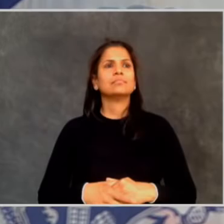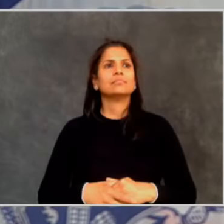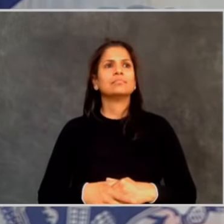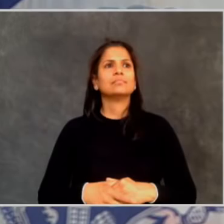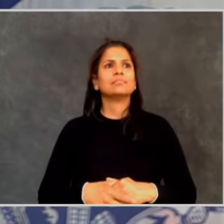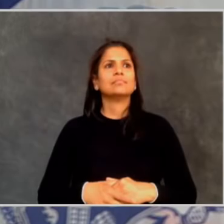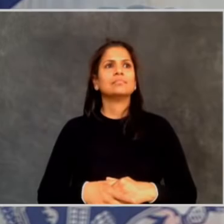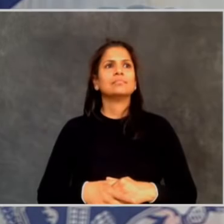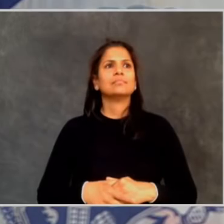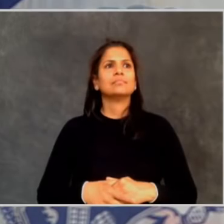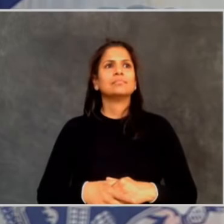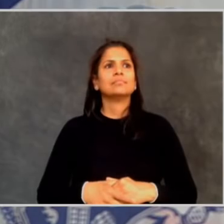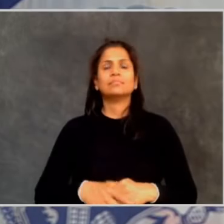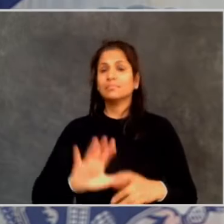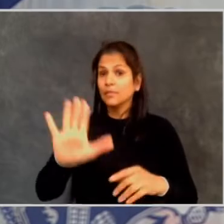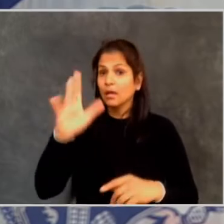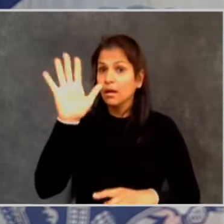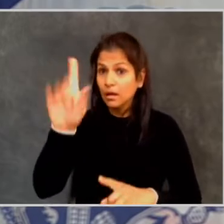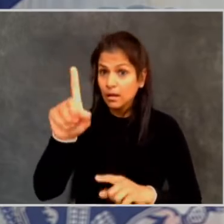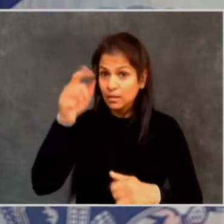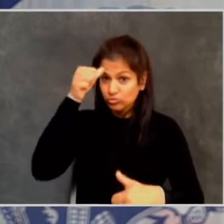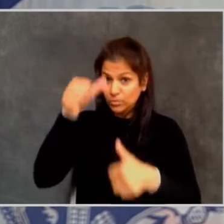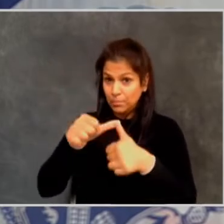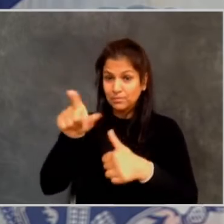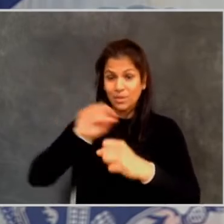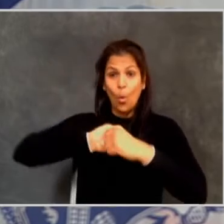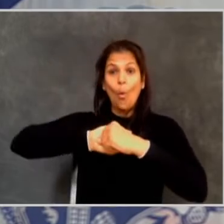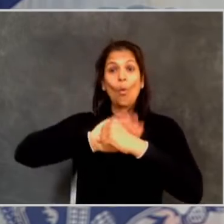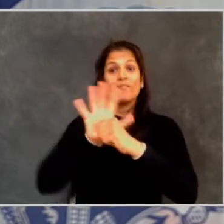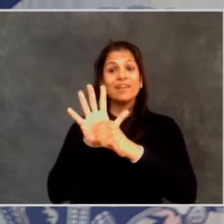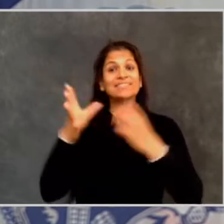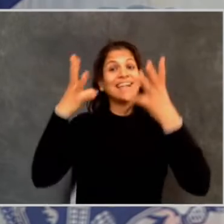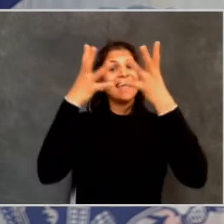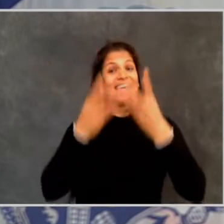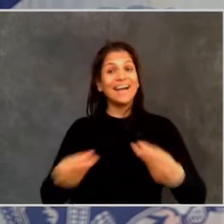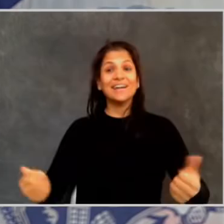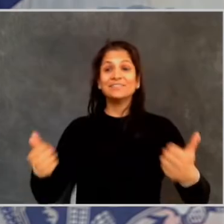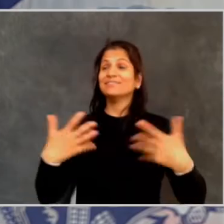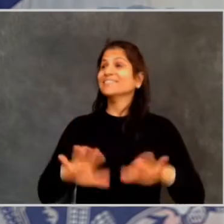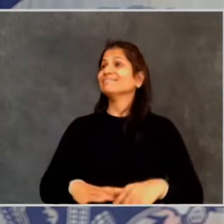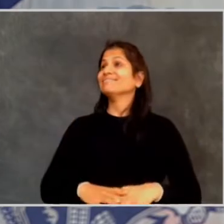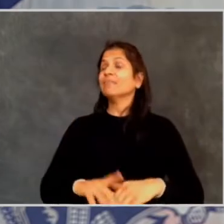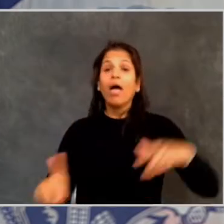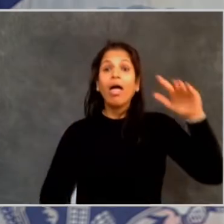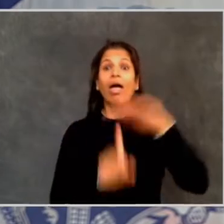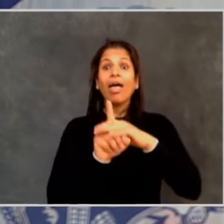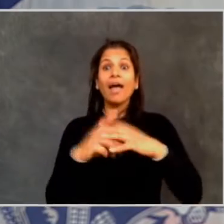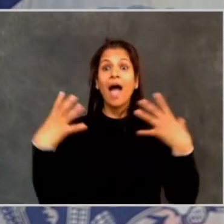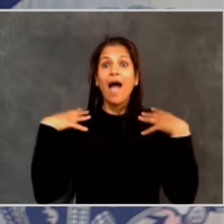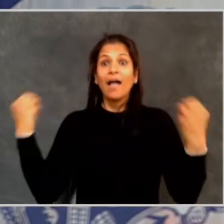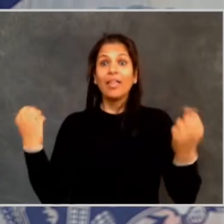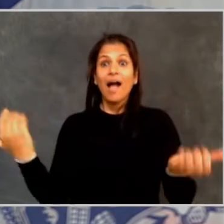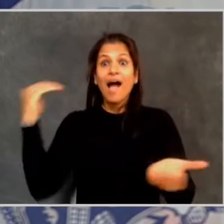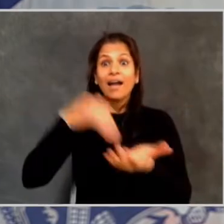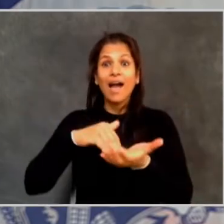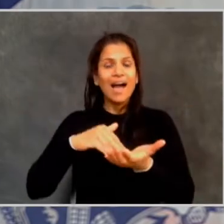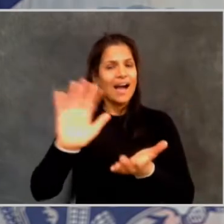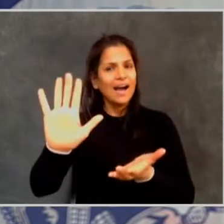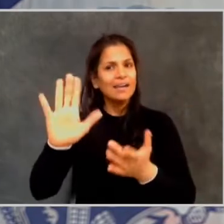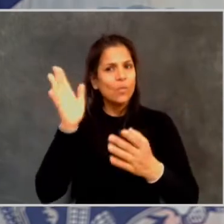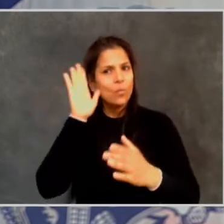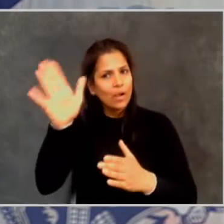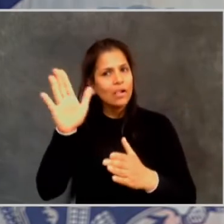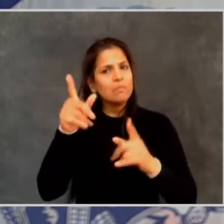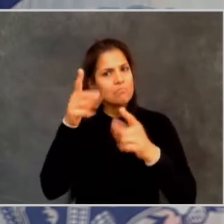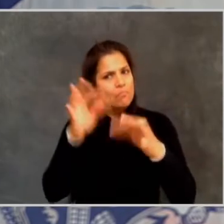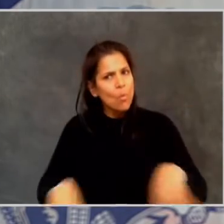recognize that if we don't create equality and fairness in healthcare, there's going to be people vulnerable always who didn't need to be.